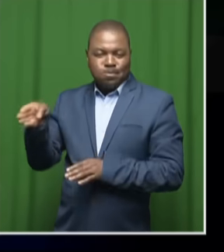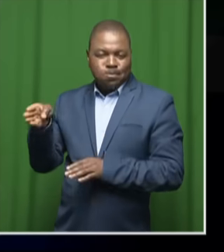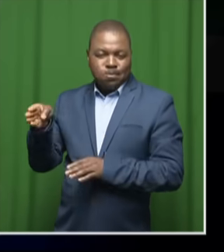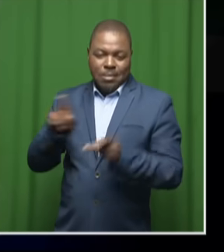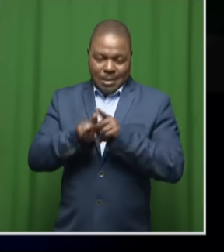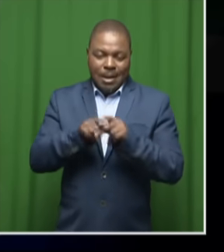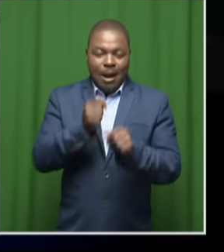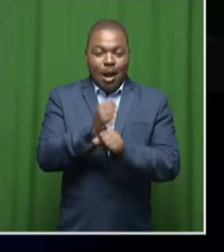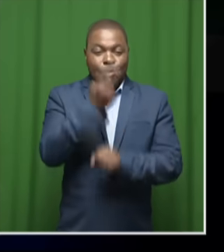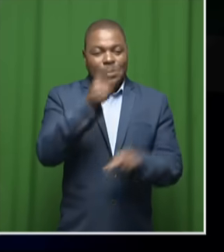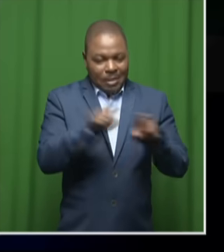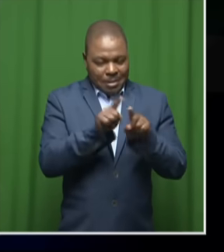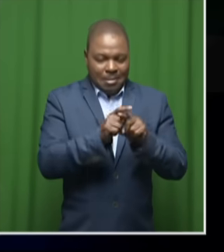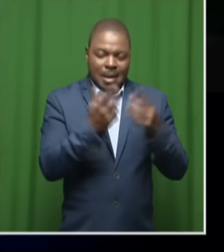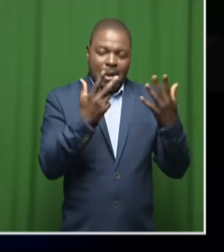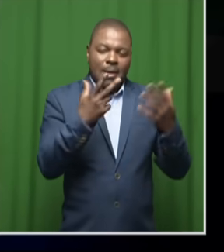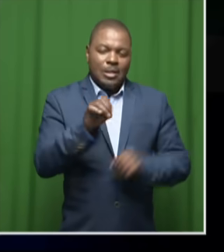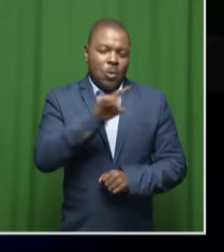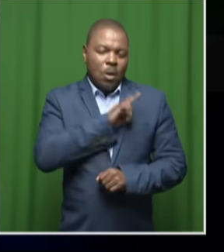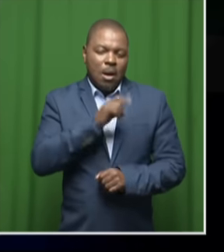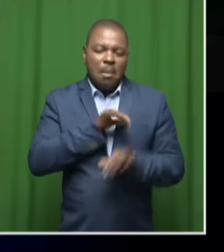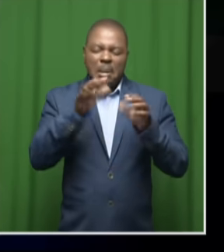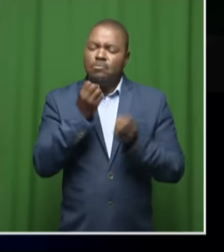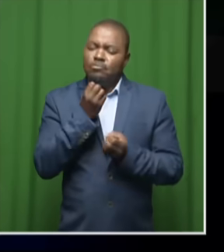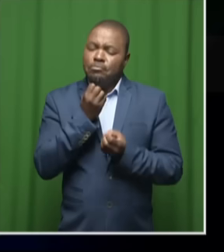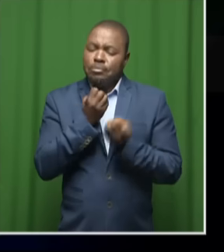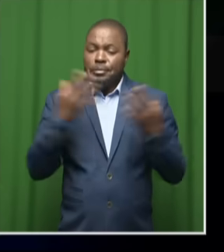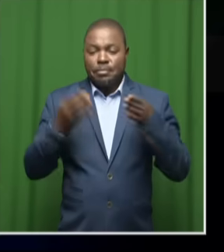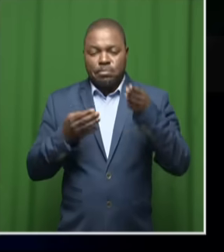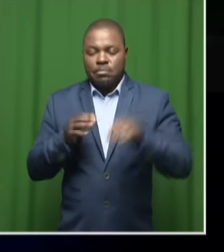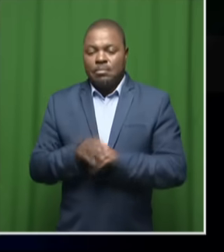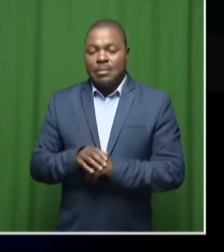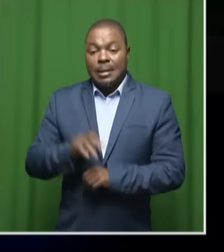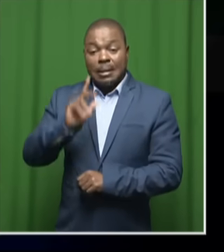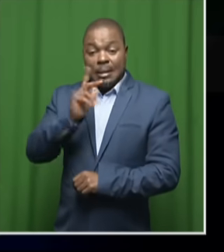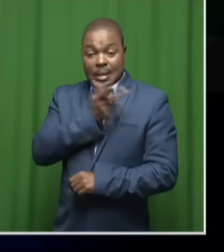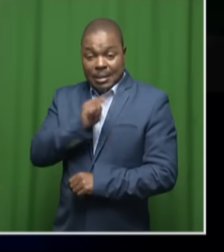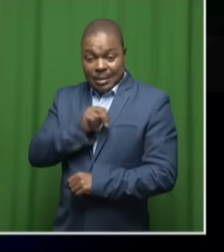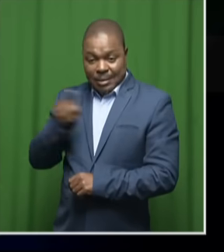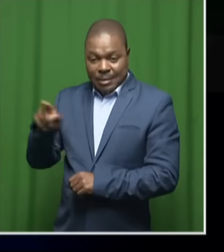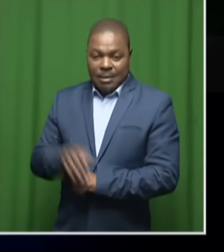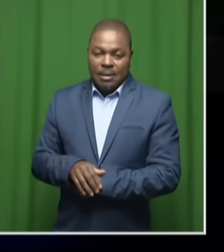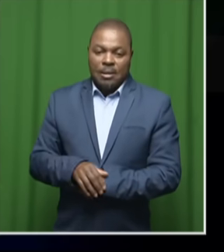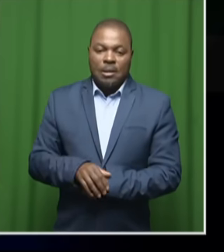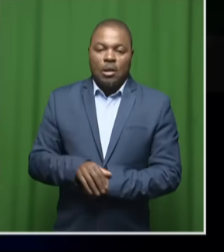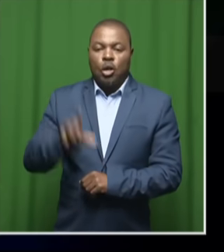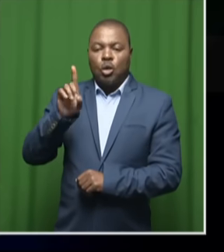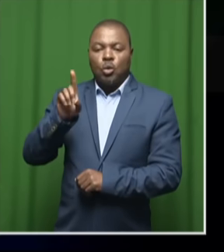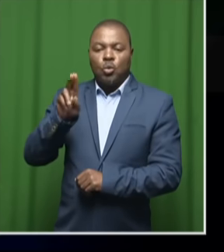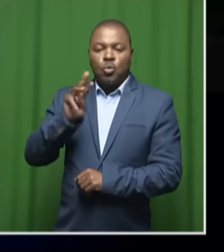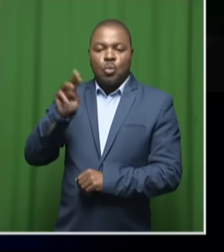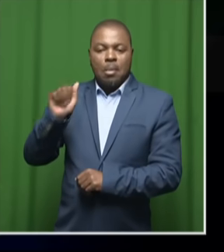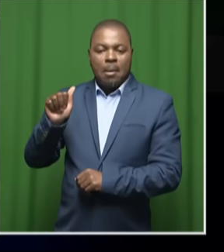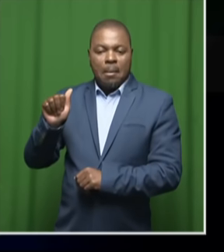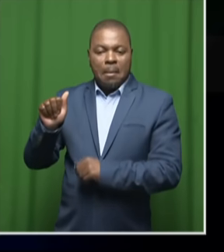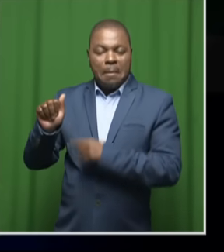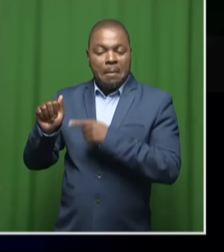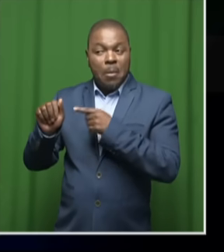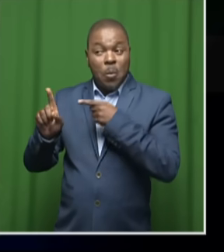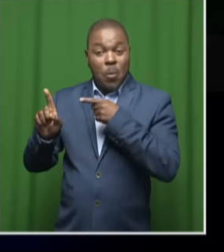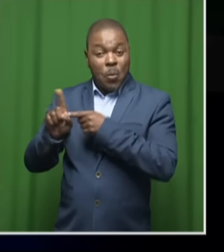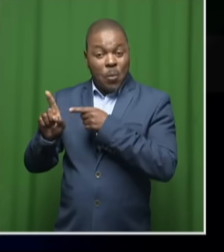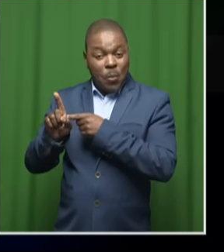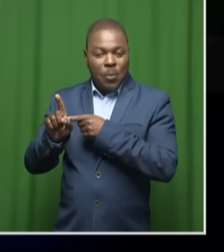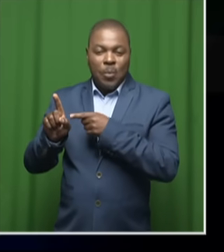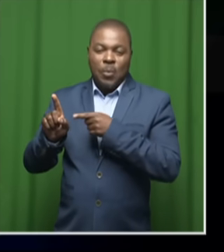population. So, without wasting time, in KZN, you've got Siboniso Duma, the guy